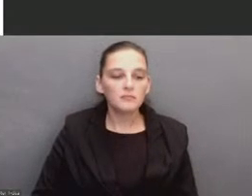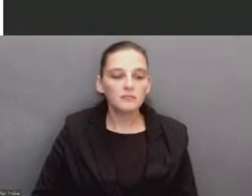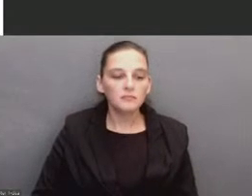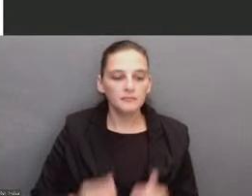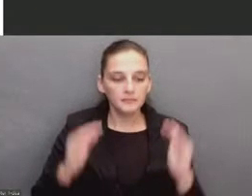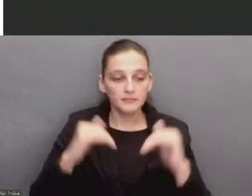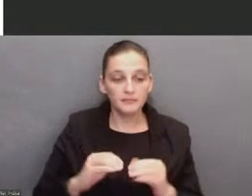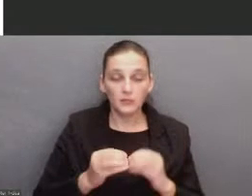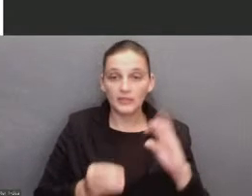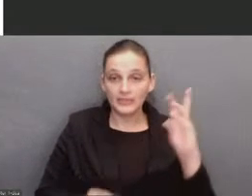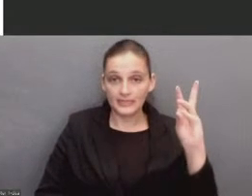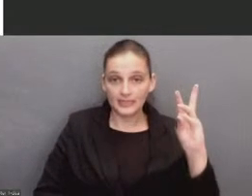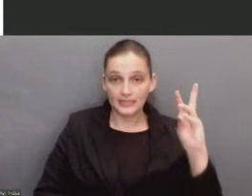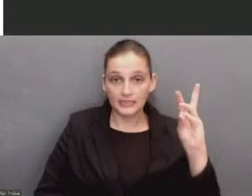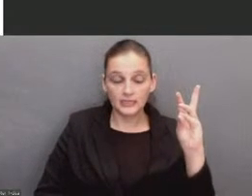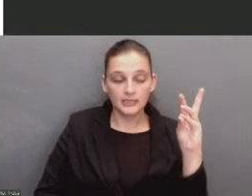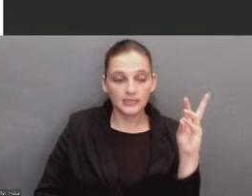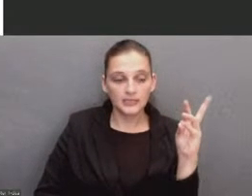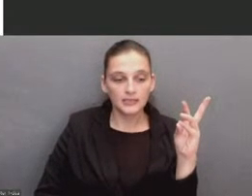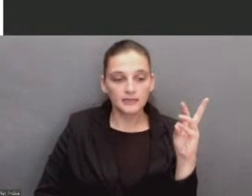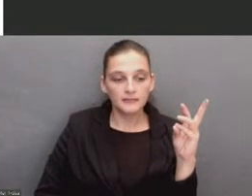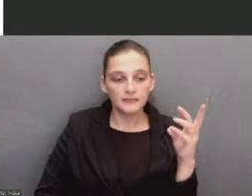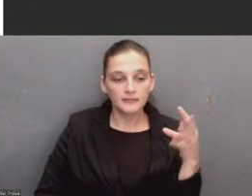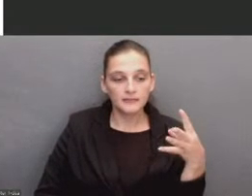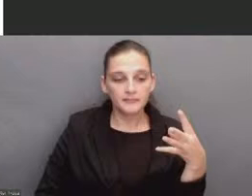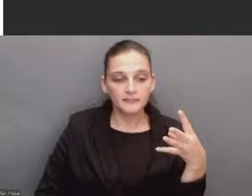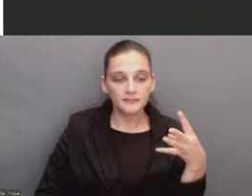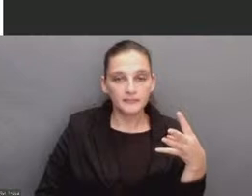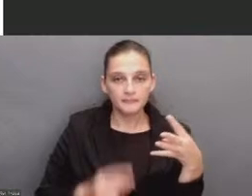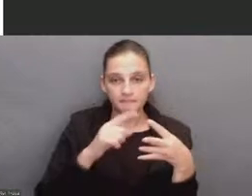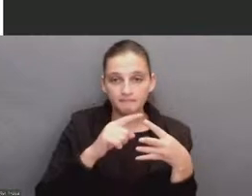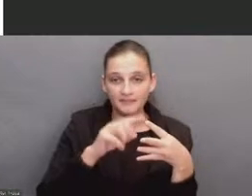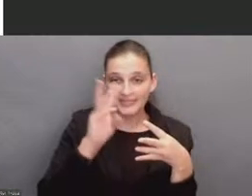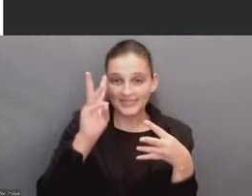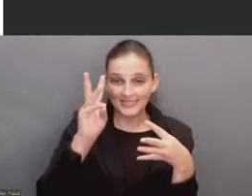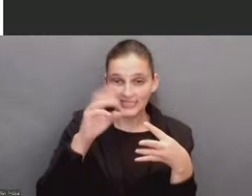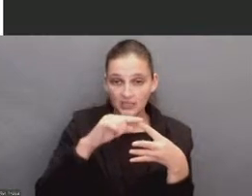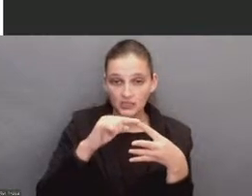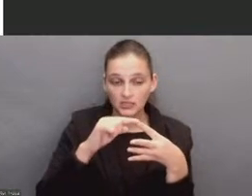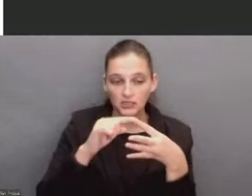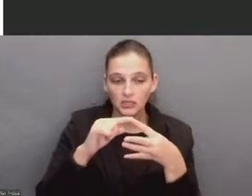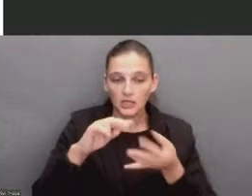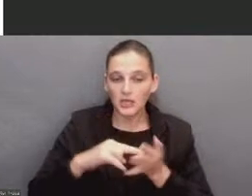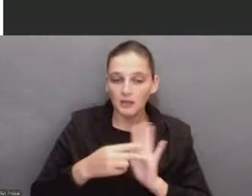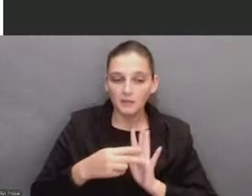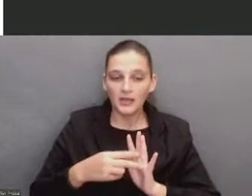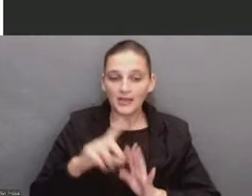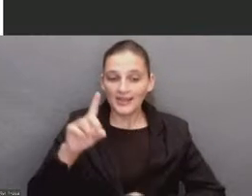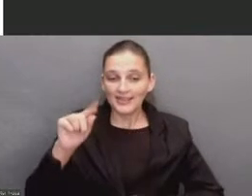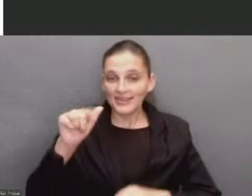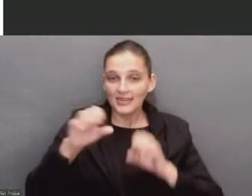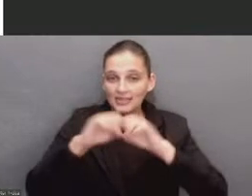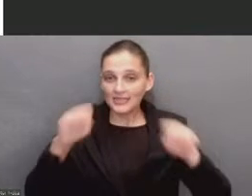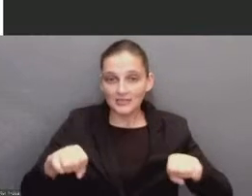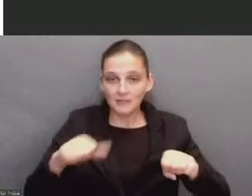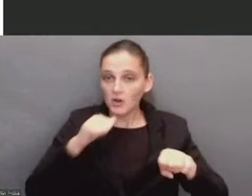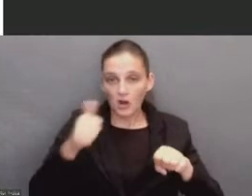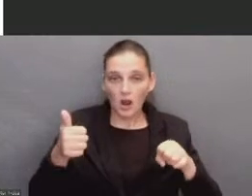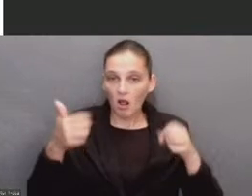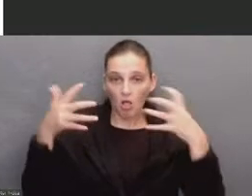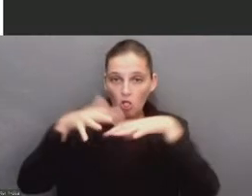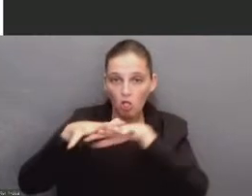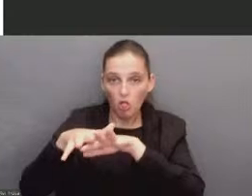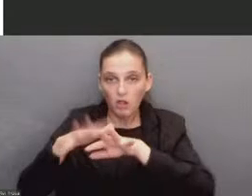statement 6 talks about the lack of integration of data systems, not just between local, state, and